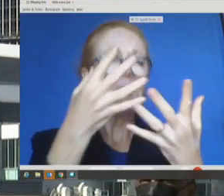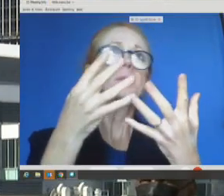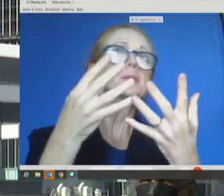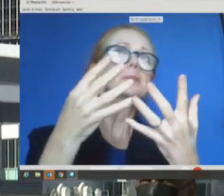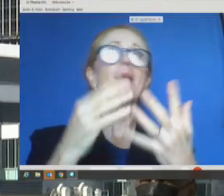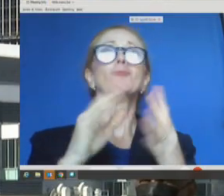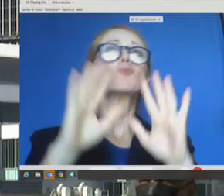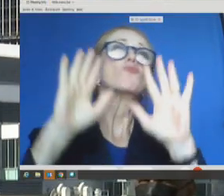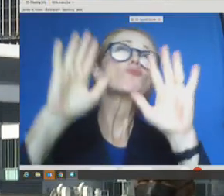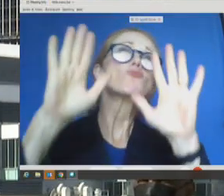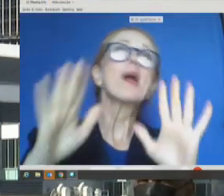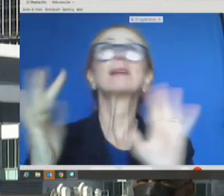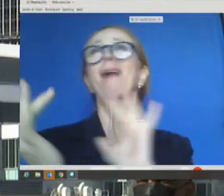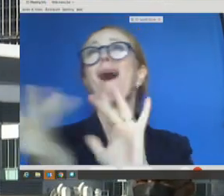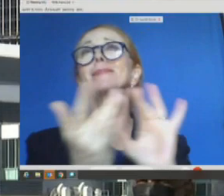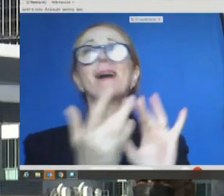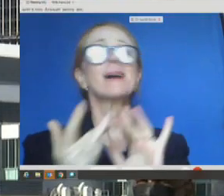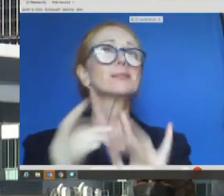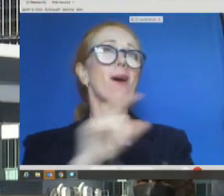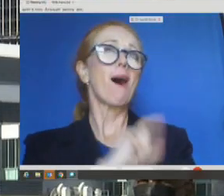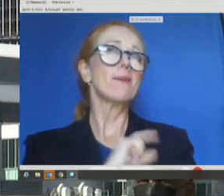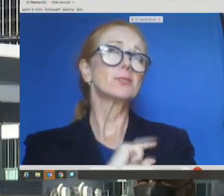officers have with our citizens every day.